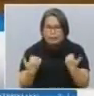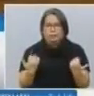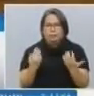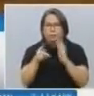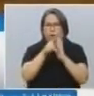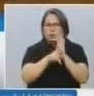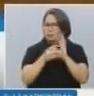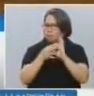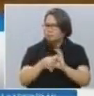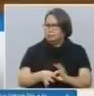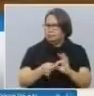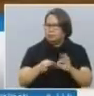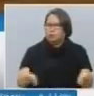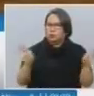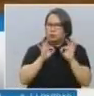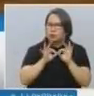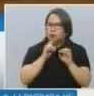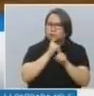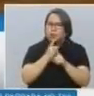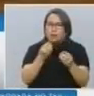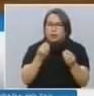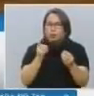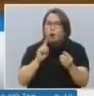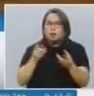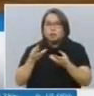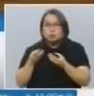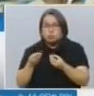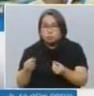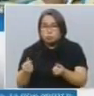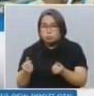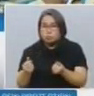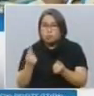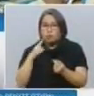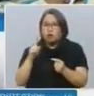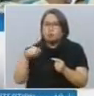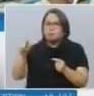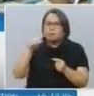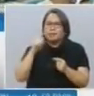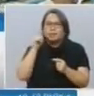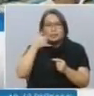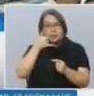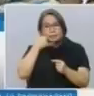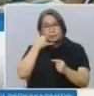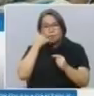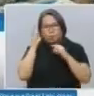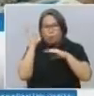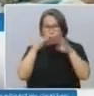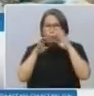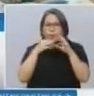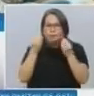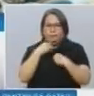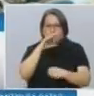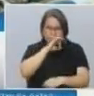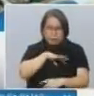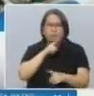is crucial to ensure that our solution to our telecommunication problems will be both